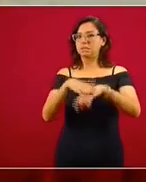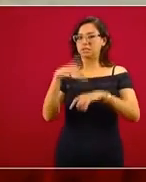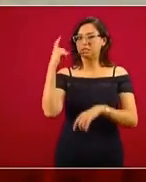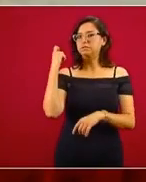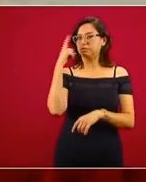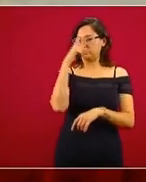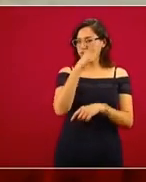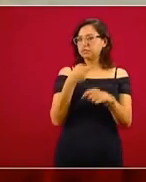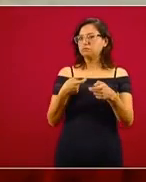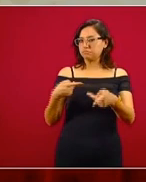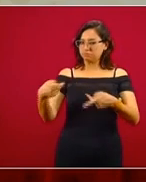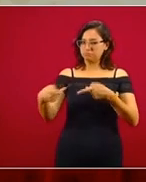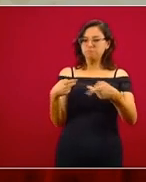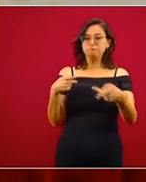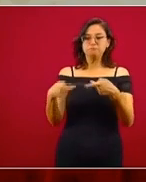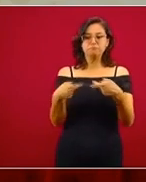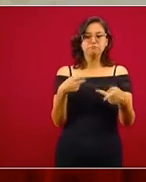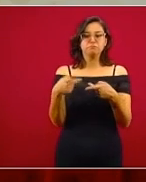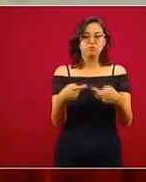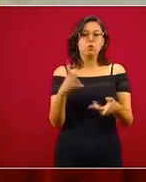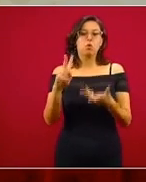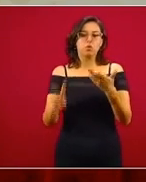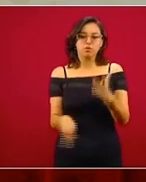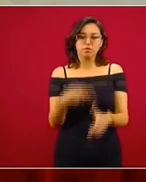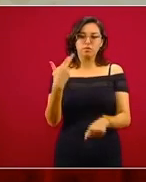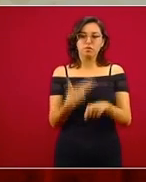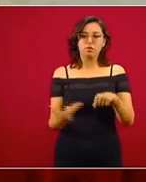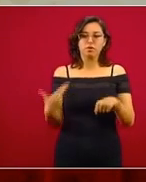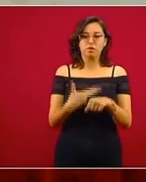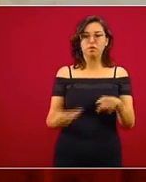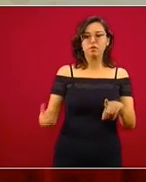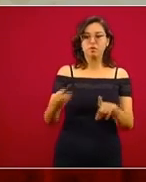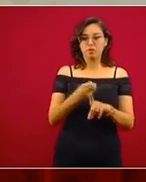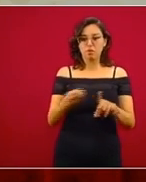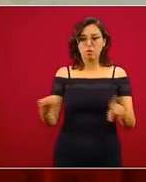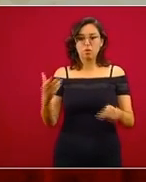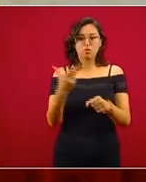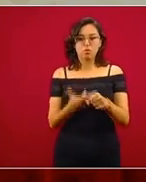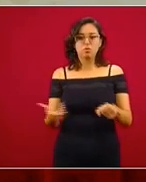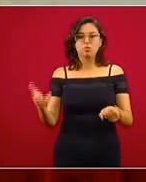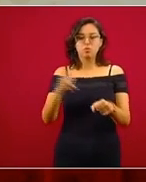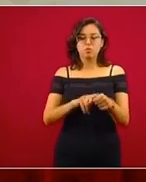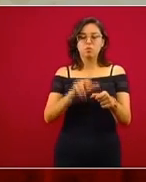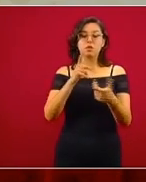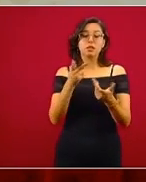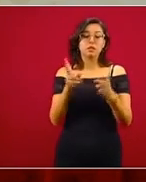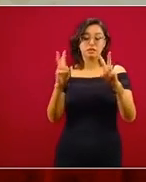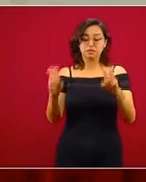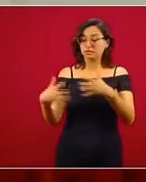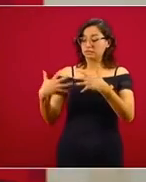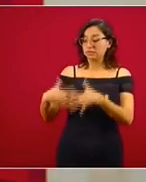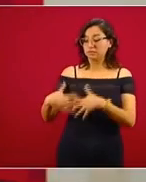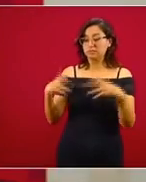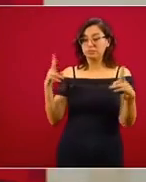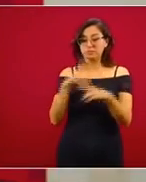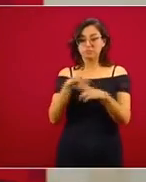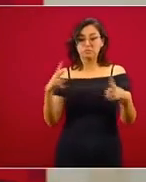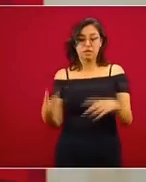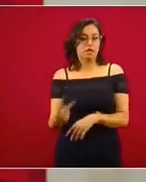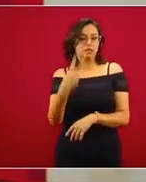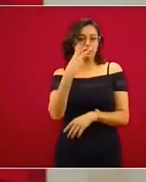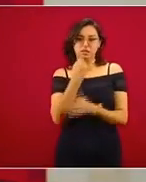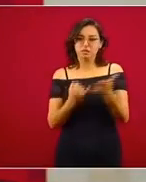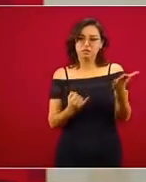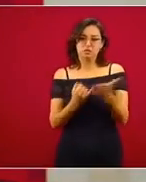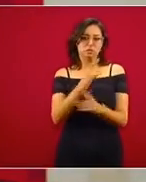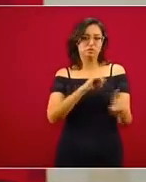And Y that's why entonces we se have ha hecho reorganized our esta reorganización hospitals. de los hospitales And in y en terms el caso of concreto de los ventiladores, ventilators, we distintas have bought intervenciones.